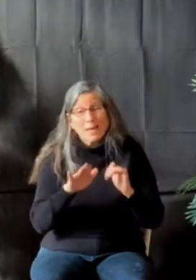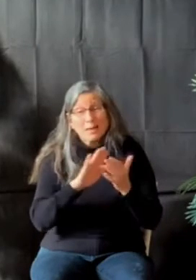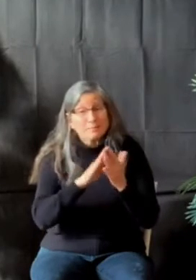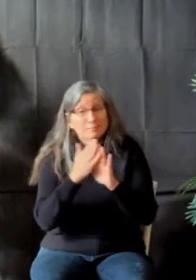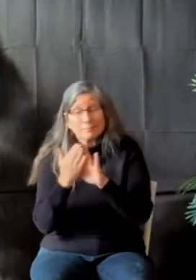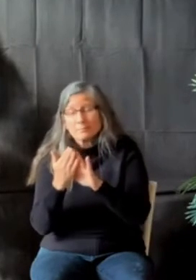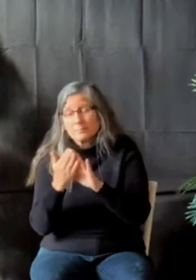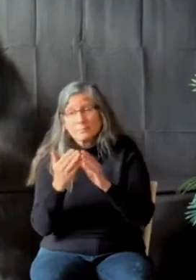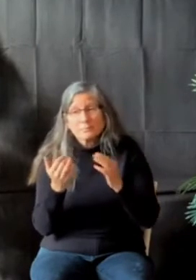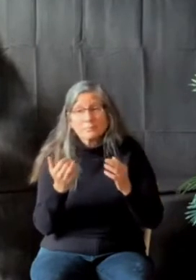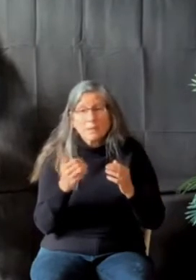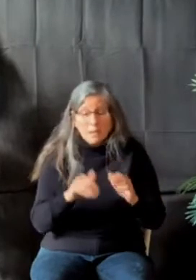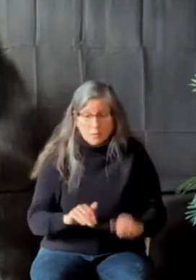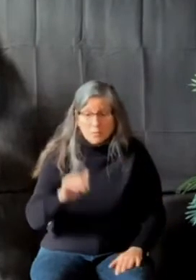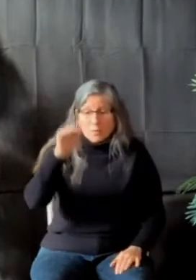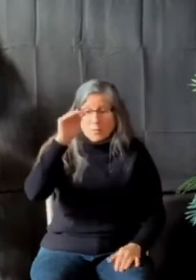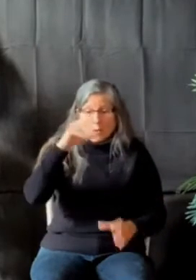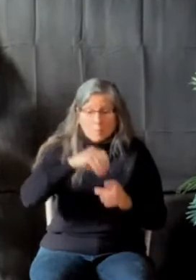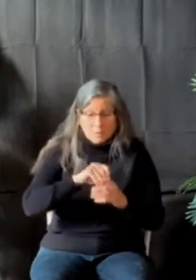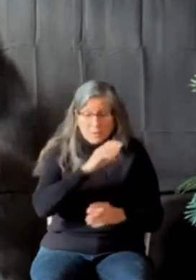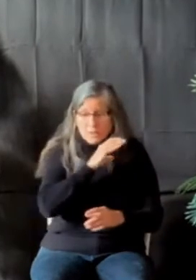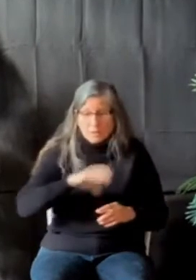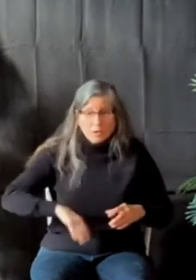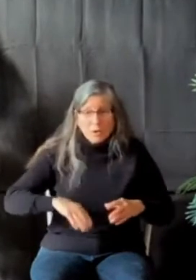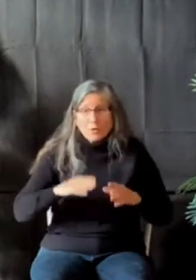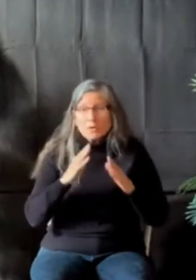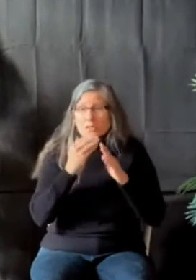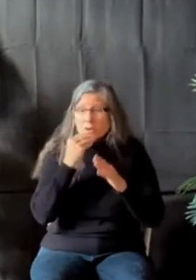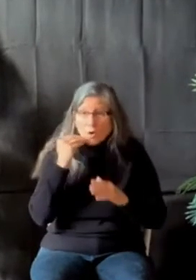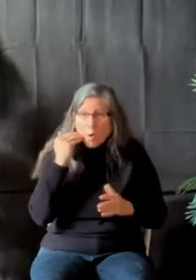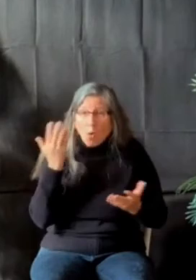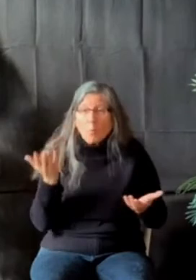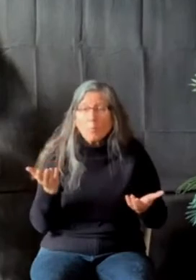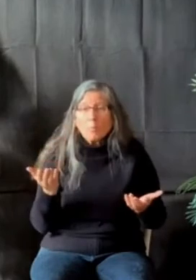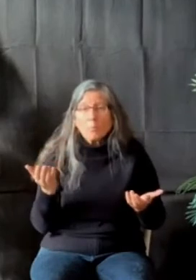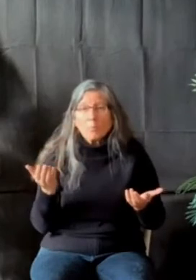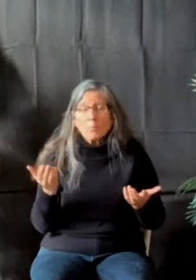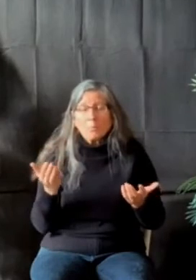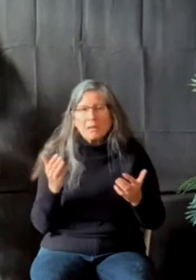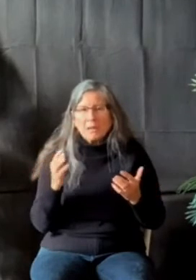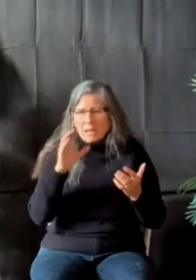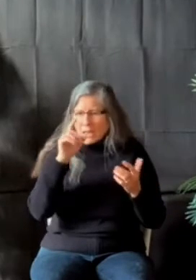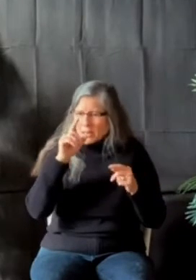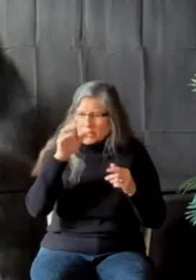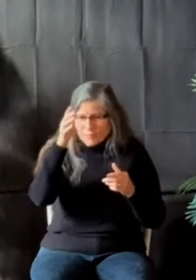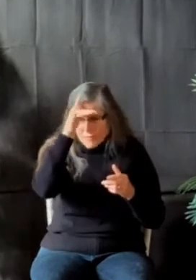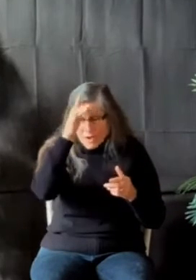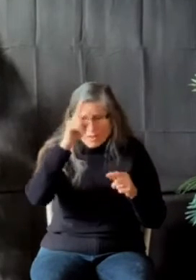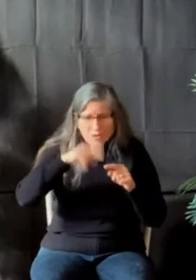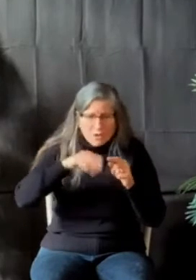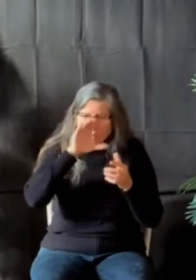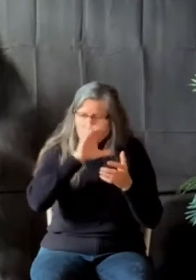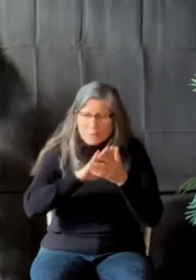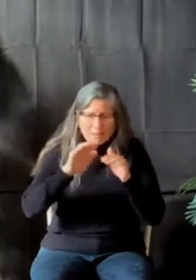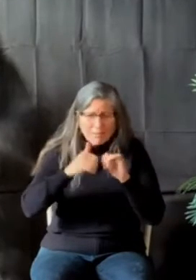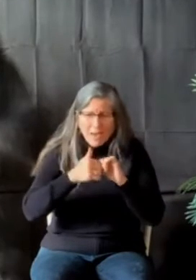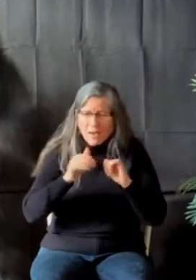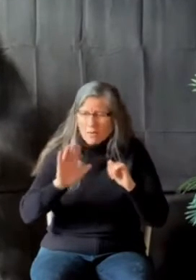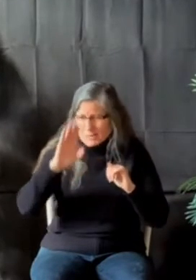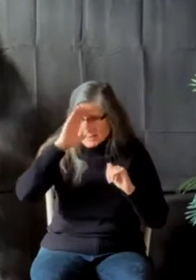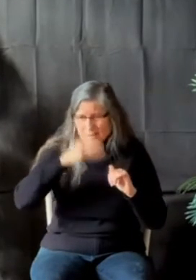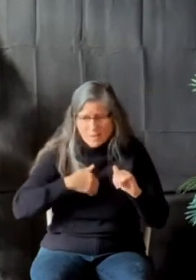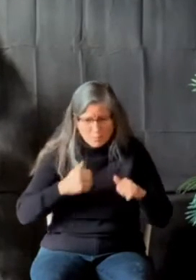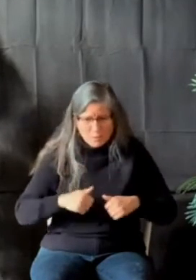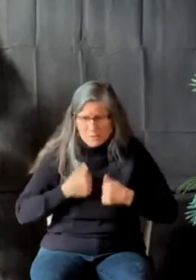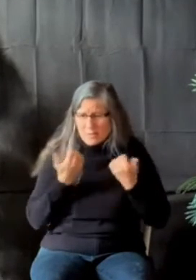And growing up in a Christian home, the father couldn't believe how this young man had lived his life in such a horrible way.